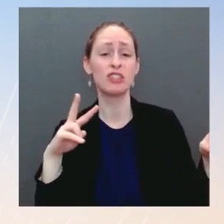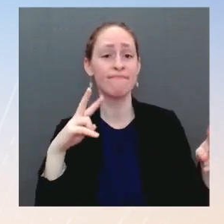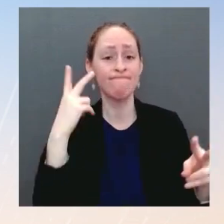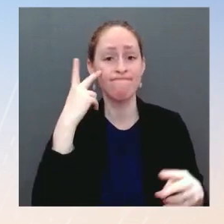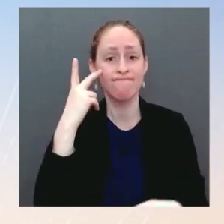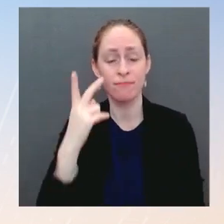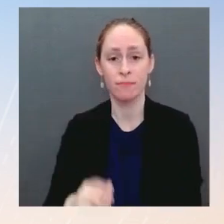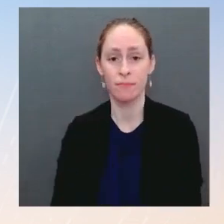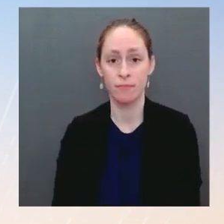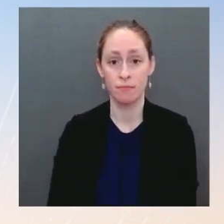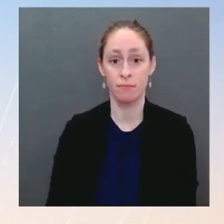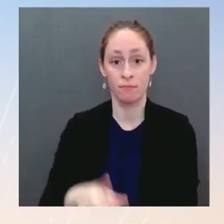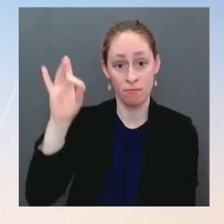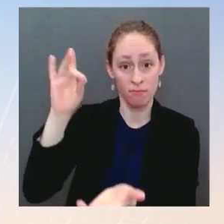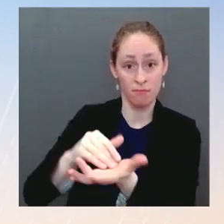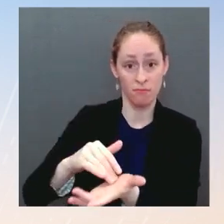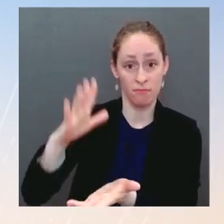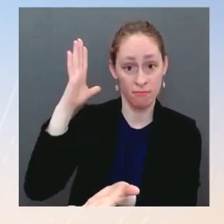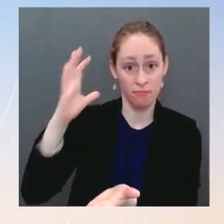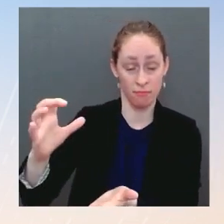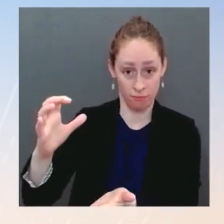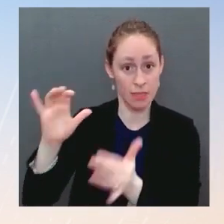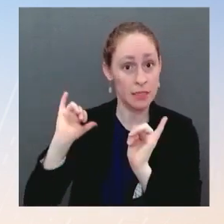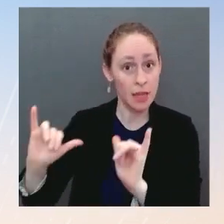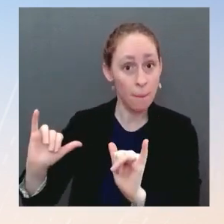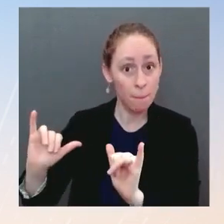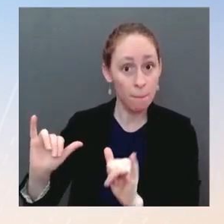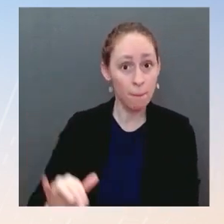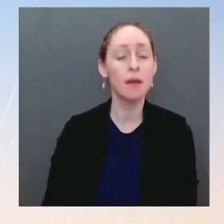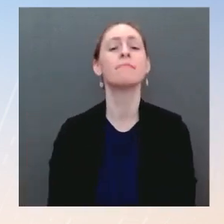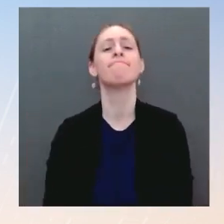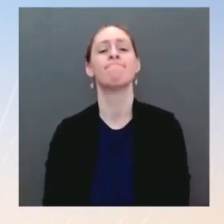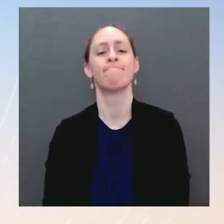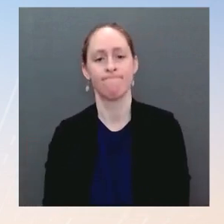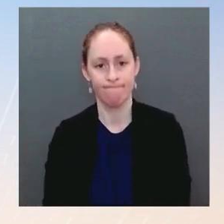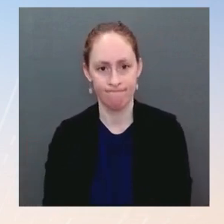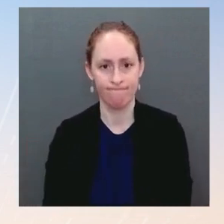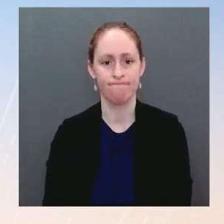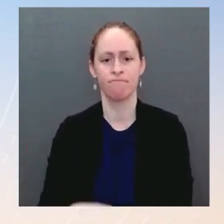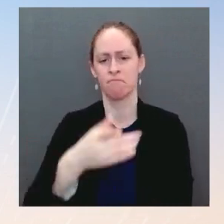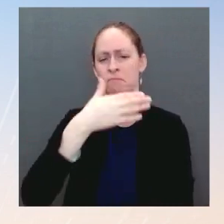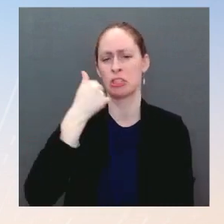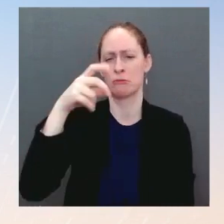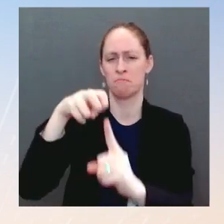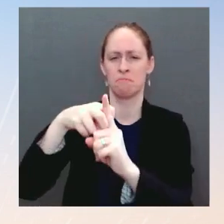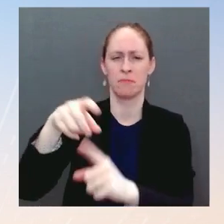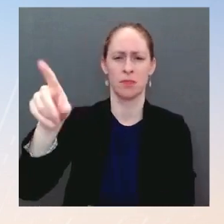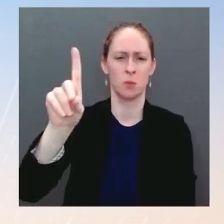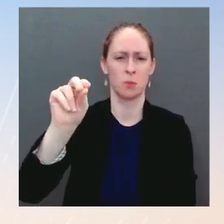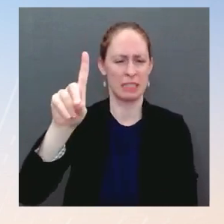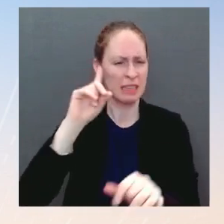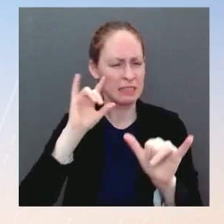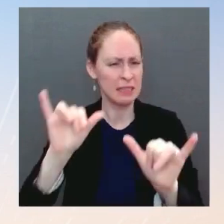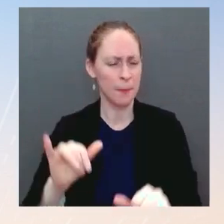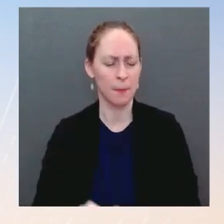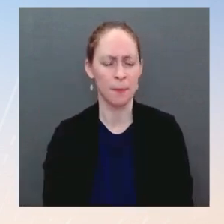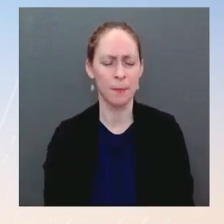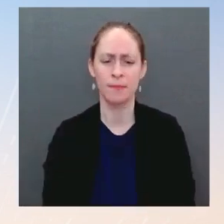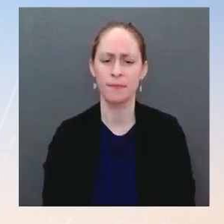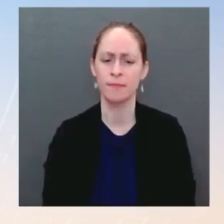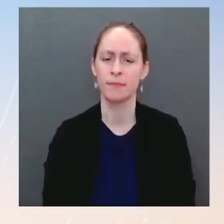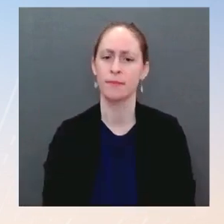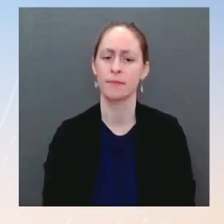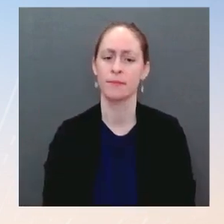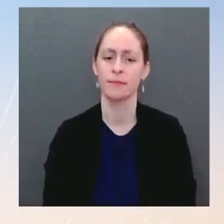Correct. I would point you to the Department of Defense if there's any updates, but not that I am tracking any changes in that front. Go ahead. The How soon do you expect to have a short list for the